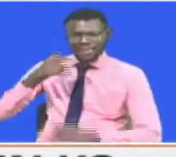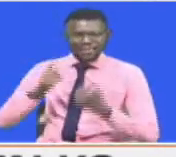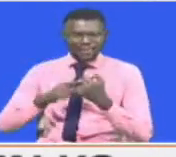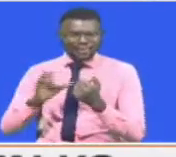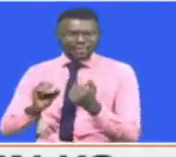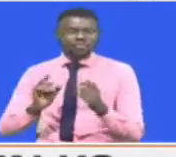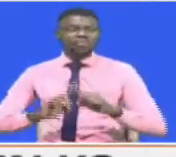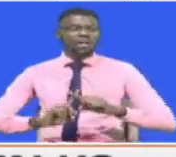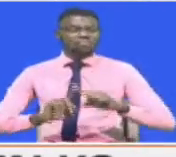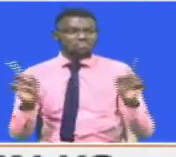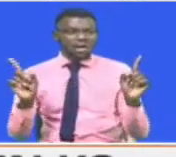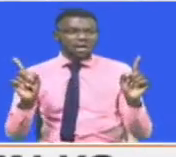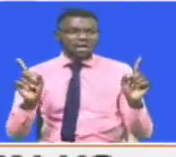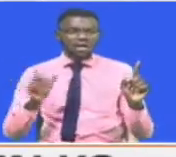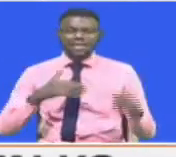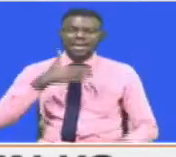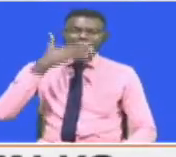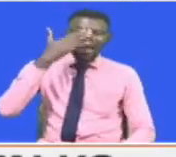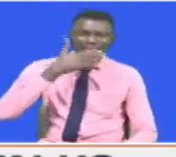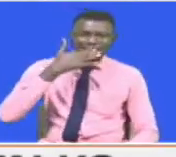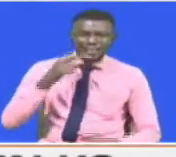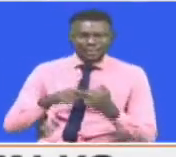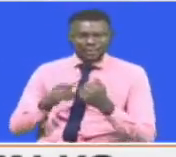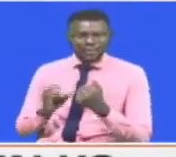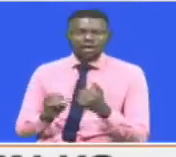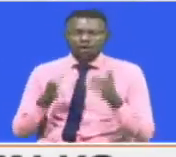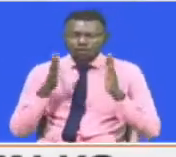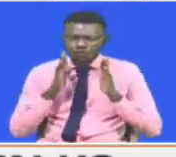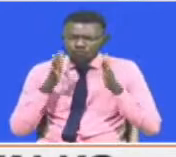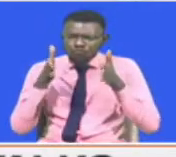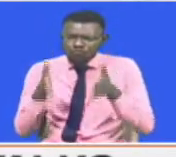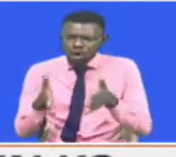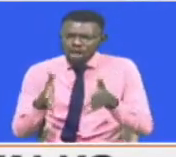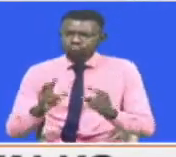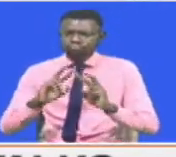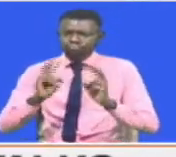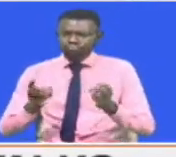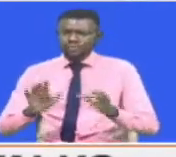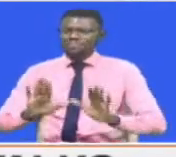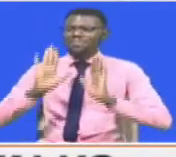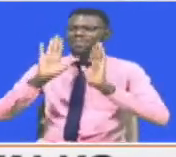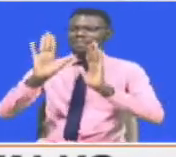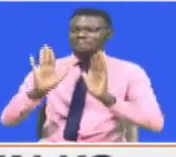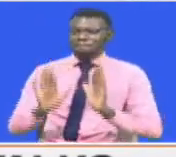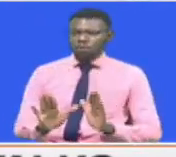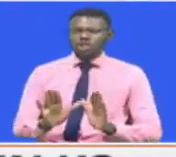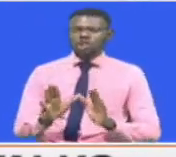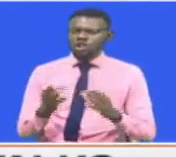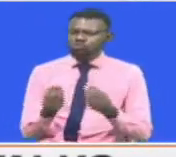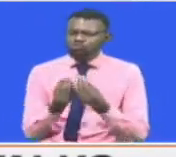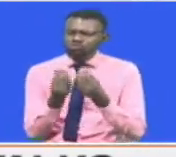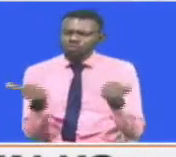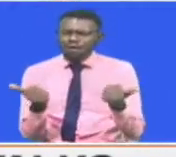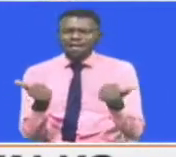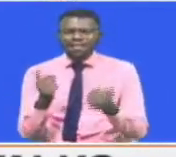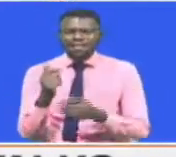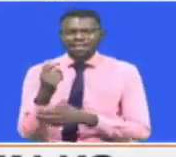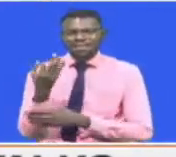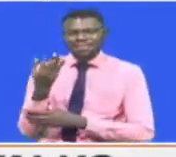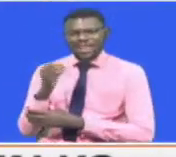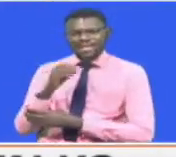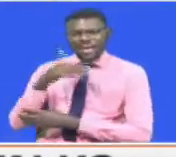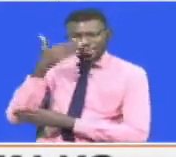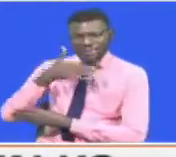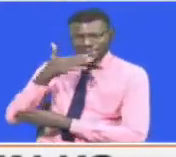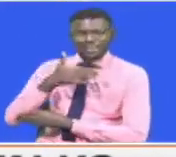those 60 days, we have agreed that the more urgent issues that need to be dealt with will have been dealt with within 30 days. The